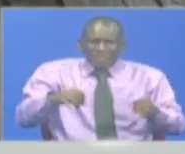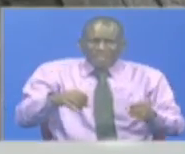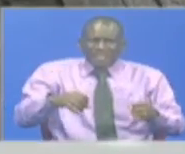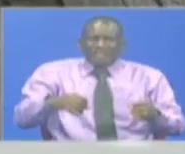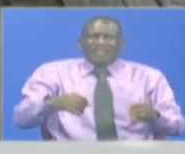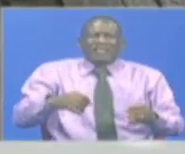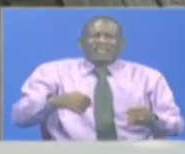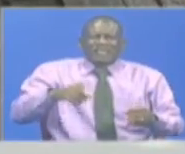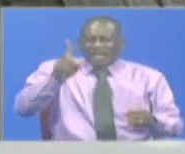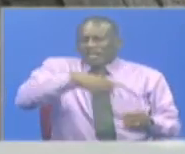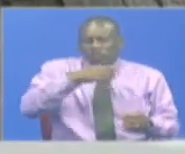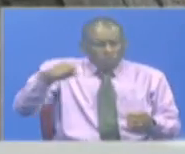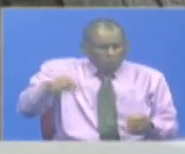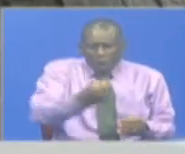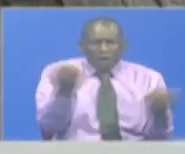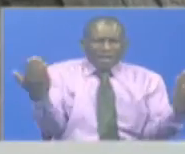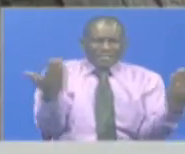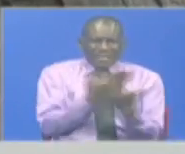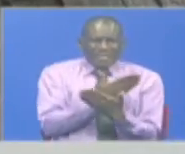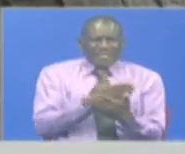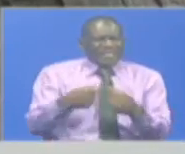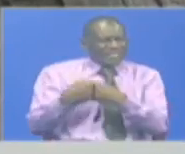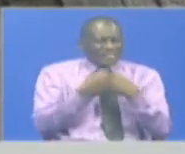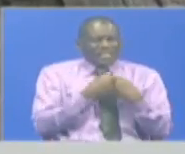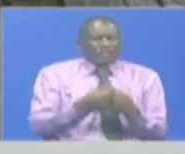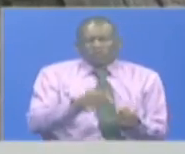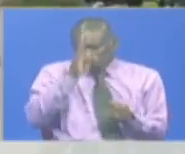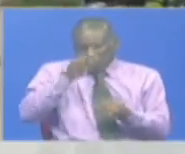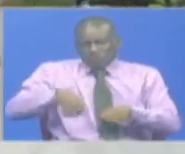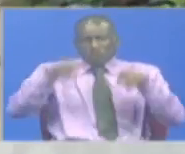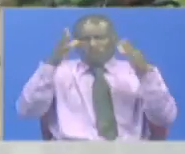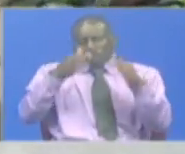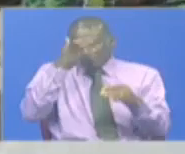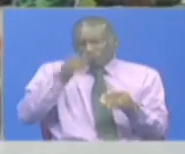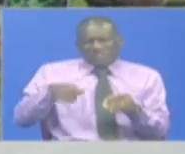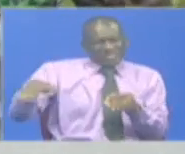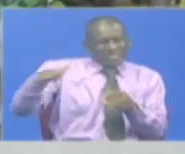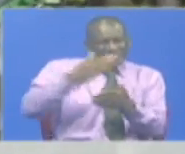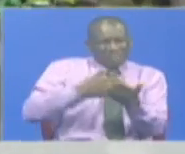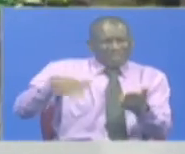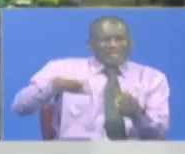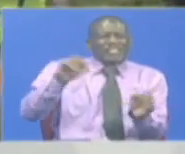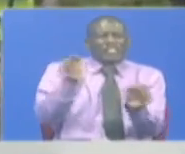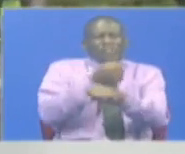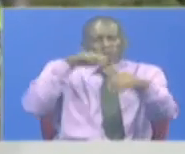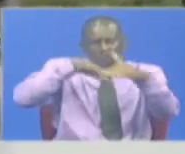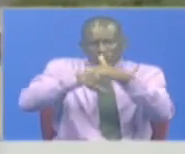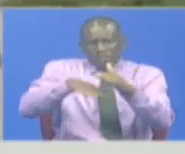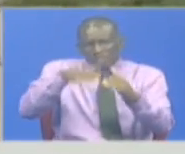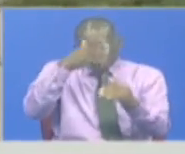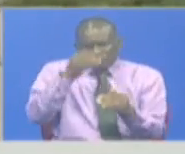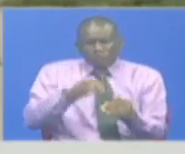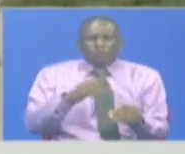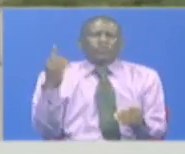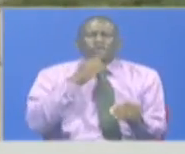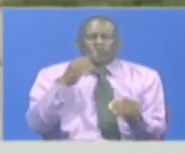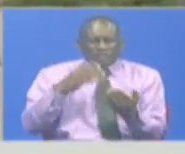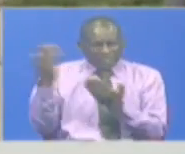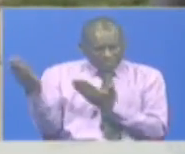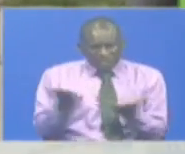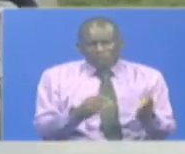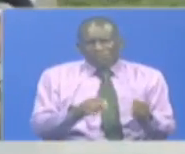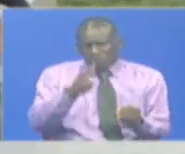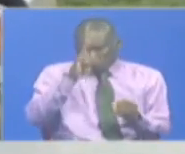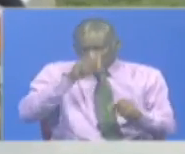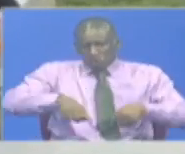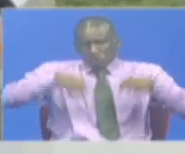of the places cannot be accessed due to its remoteness and hostile reception that officers on the ground receive when